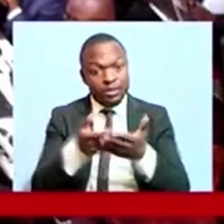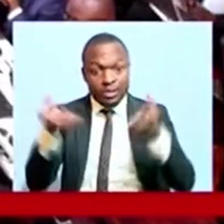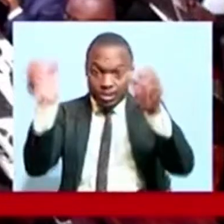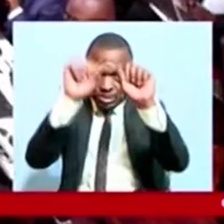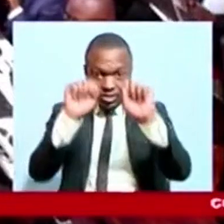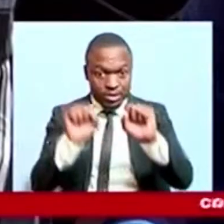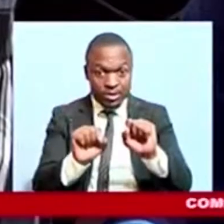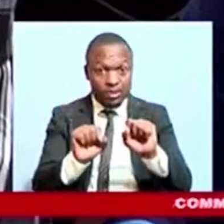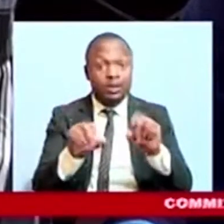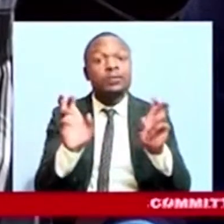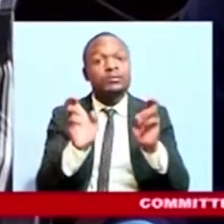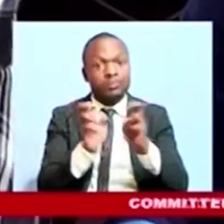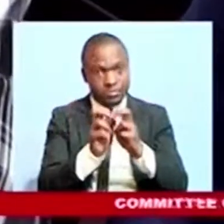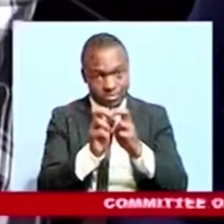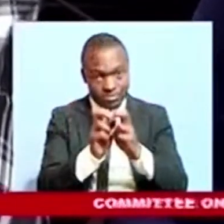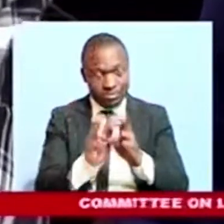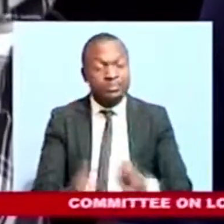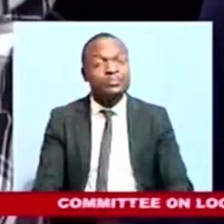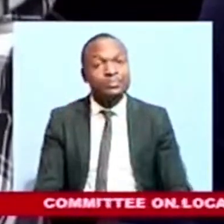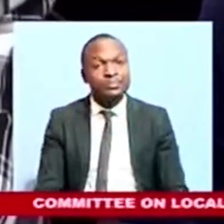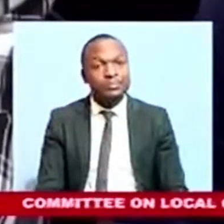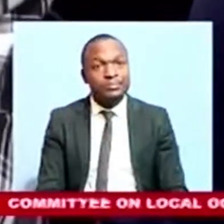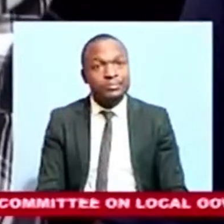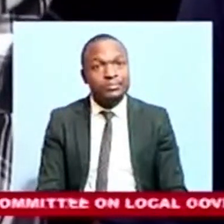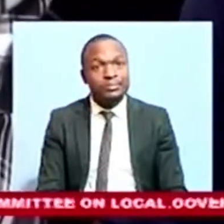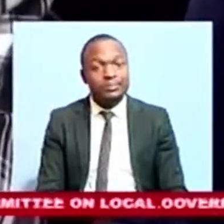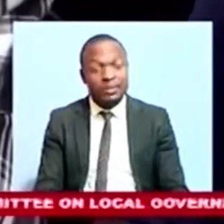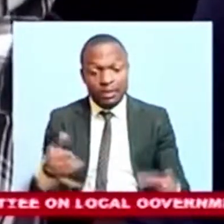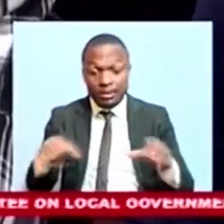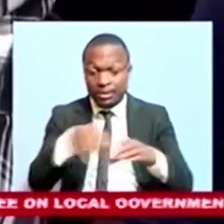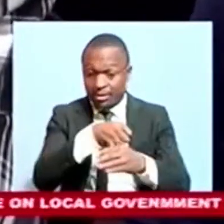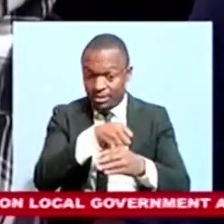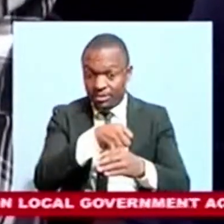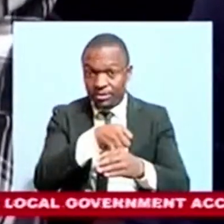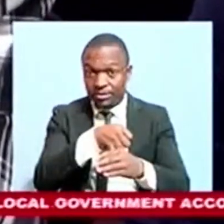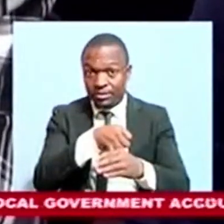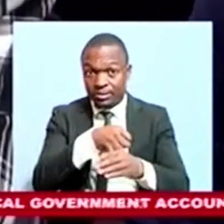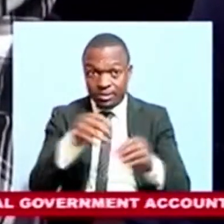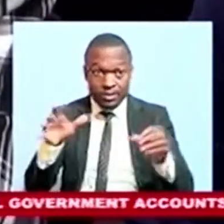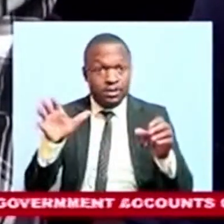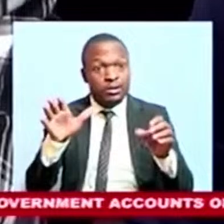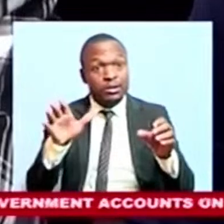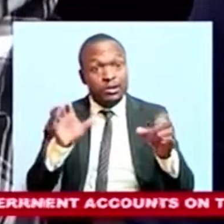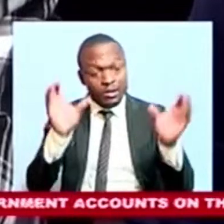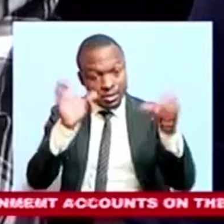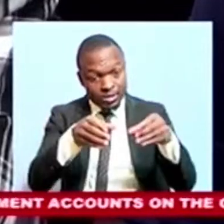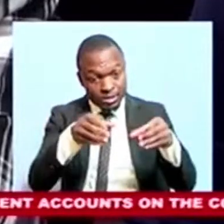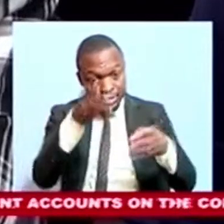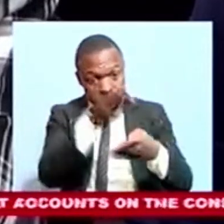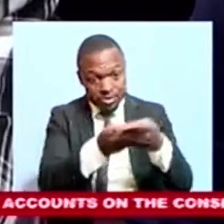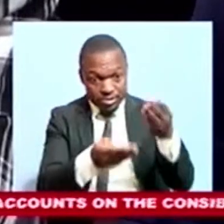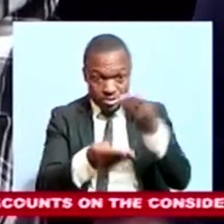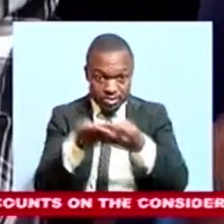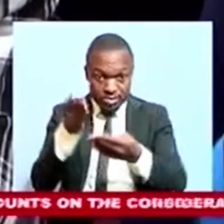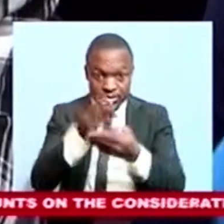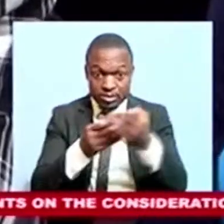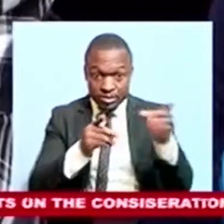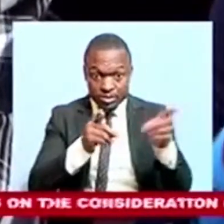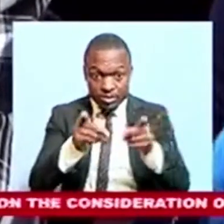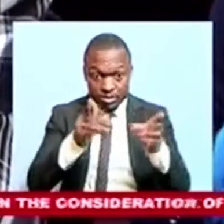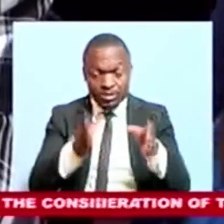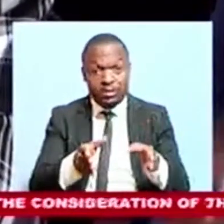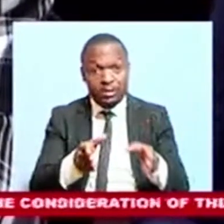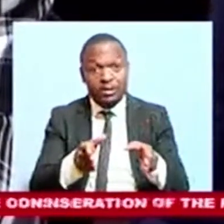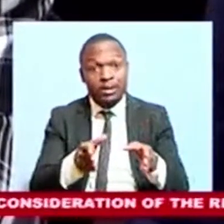the contract, as in it involved the community contribution from there. So, Director of Works, is that